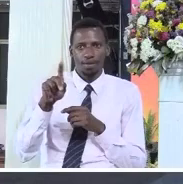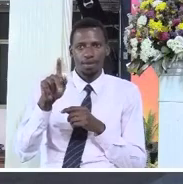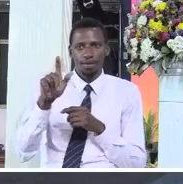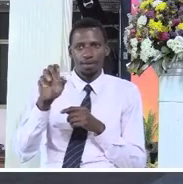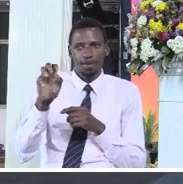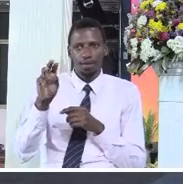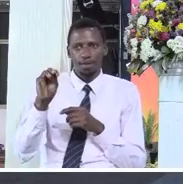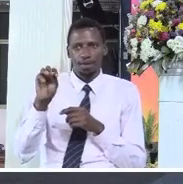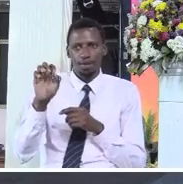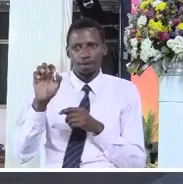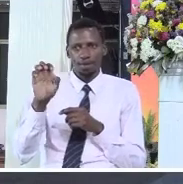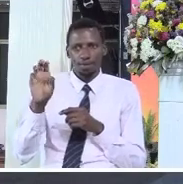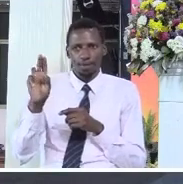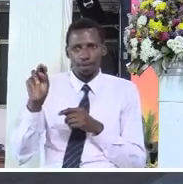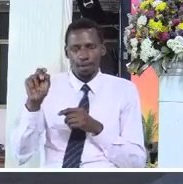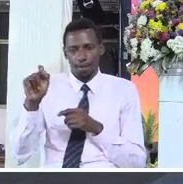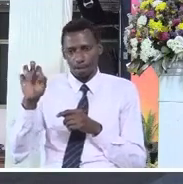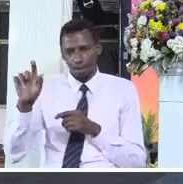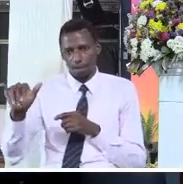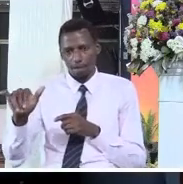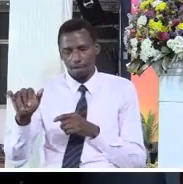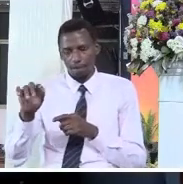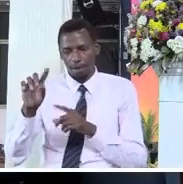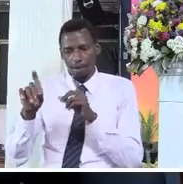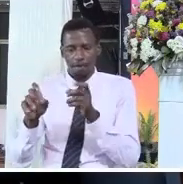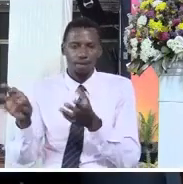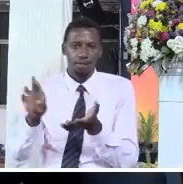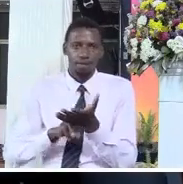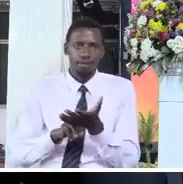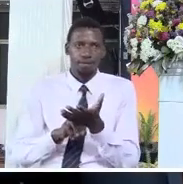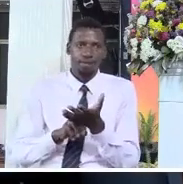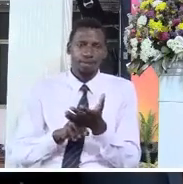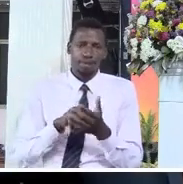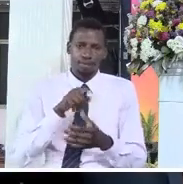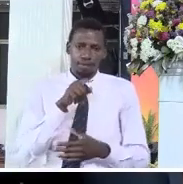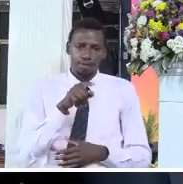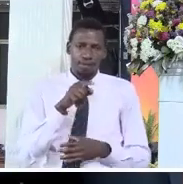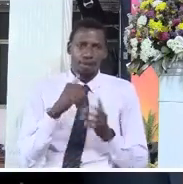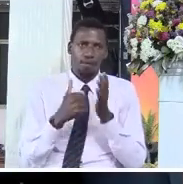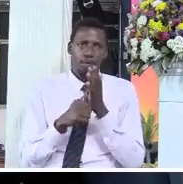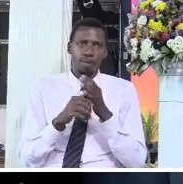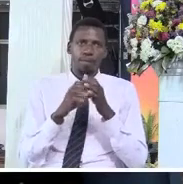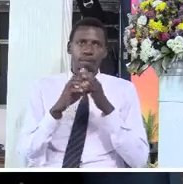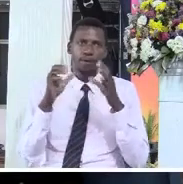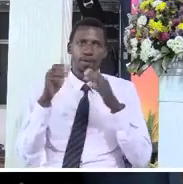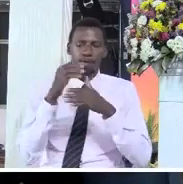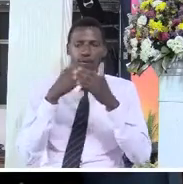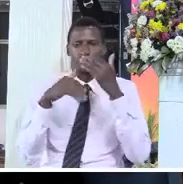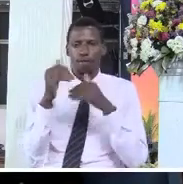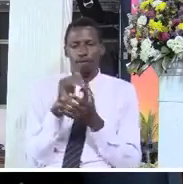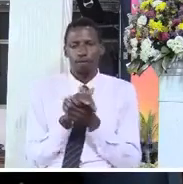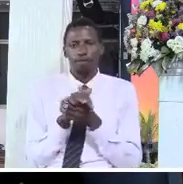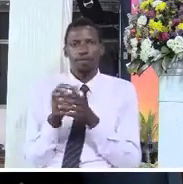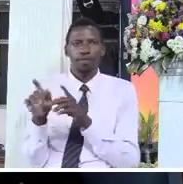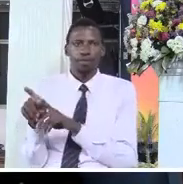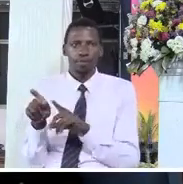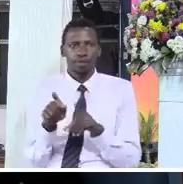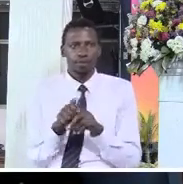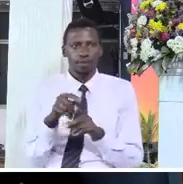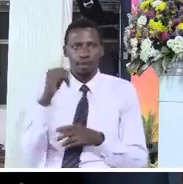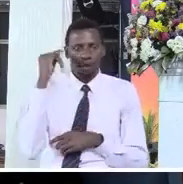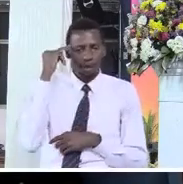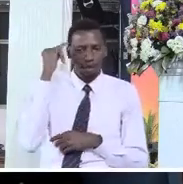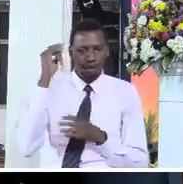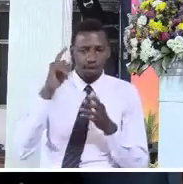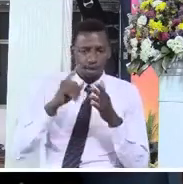identity crisis is a very big issue in the university. Also, which brings the aspect of how do you